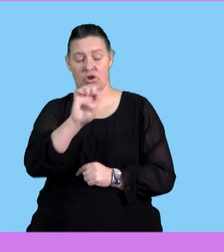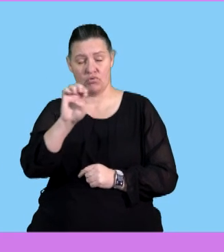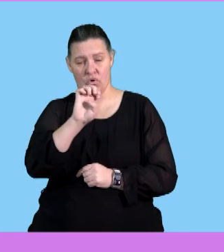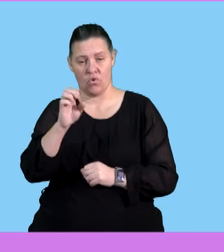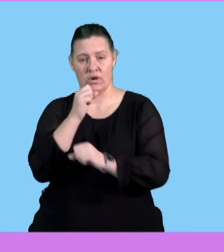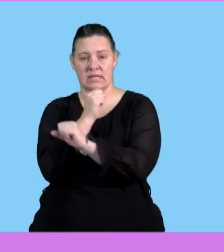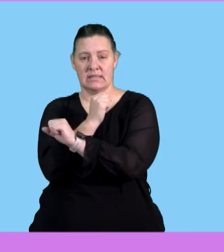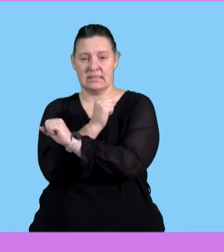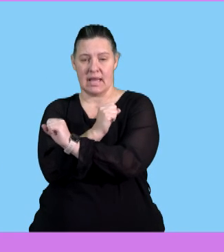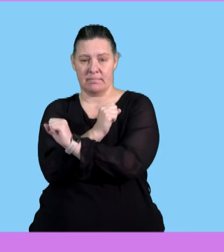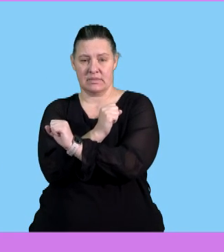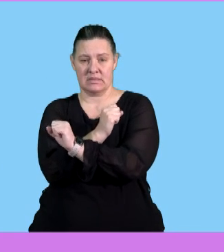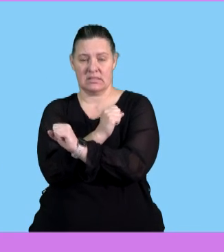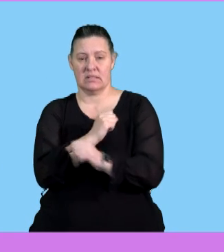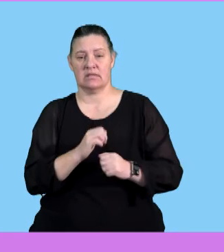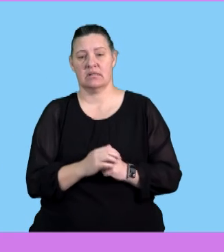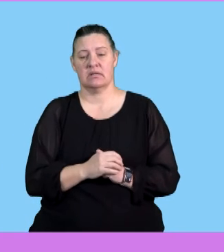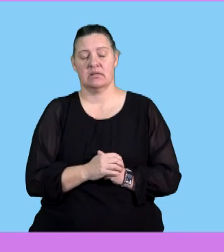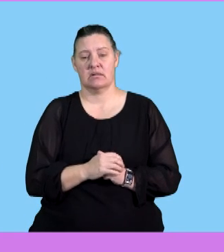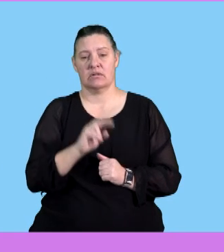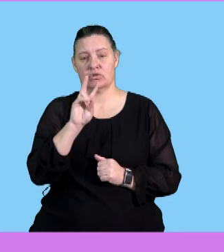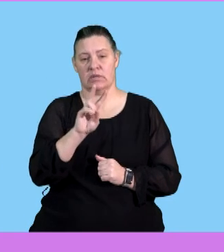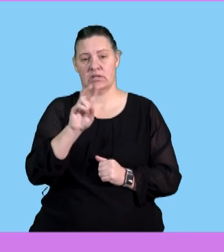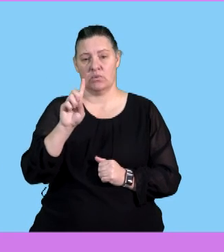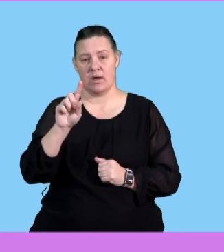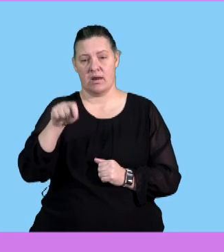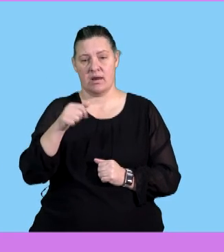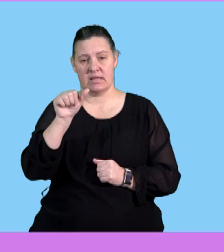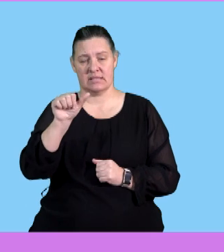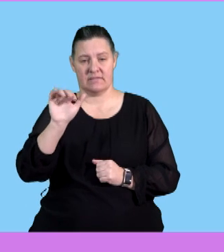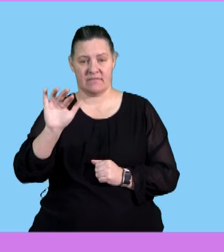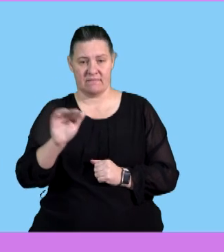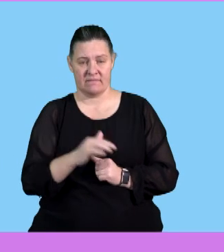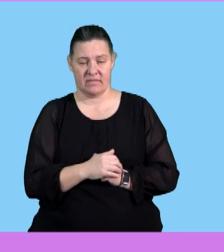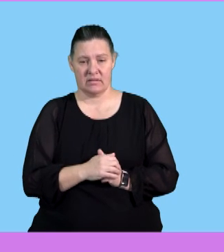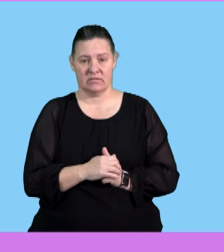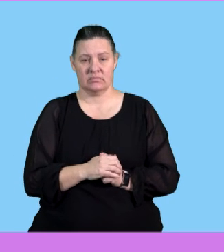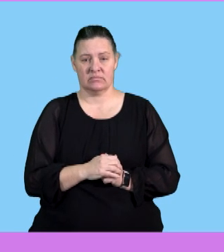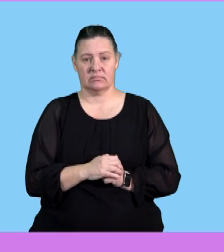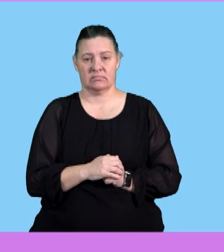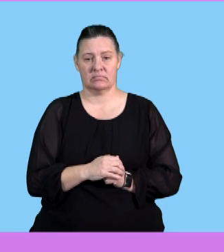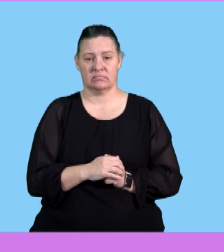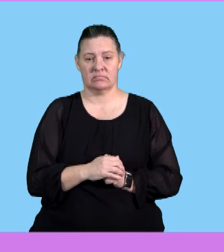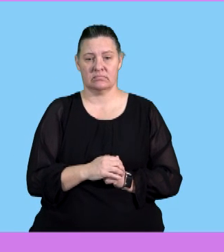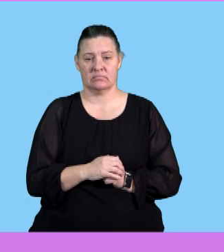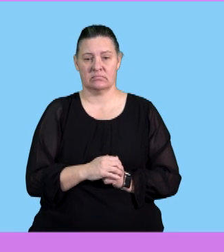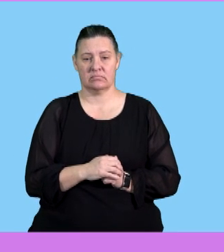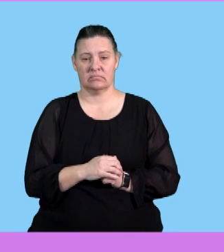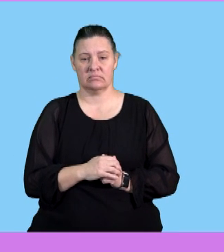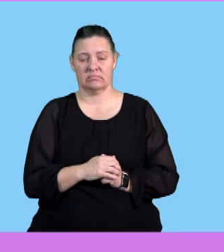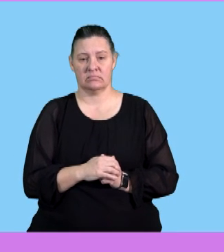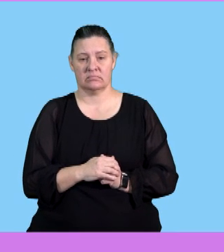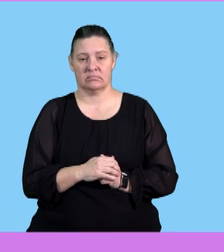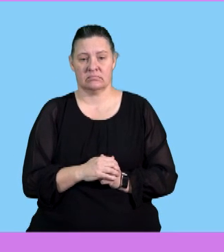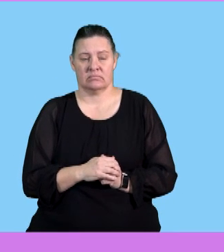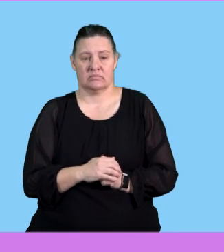185.48 euros multiplied by our exchange rate, which is 21 rand 65 cents.